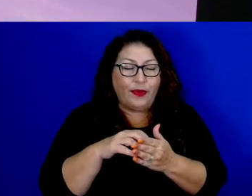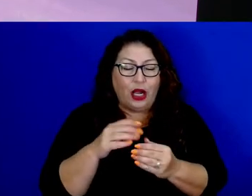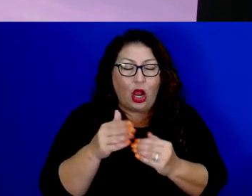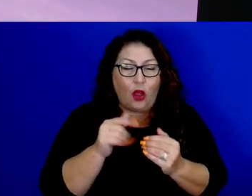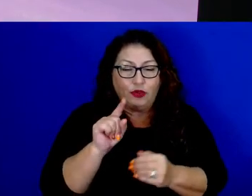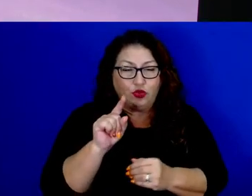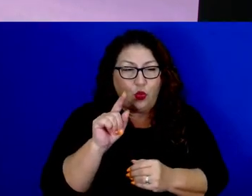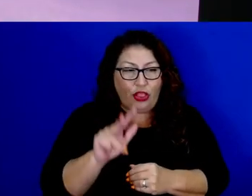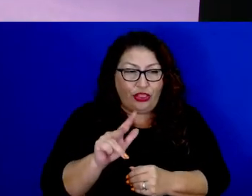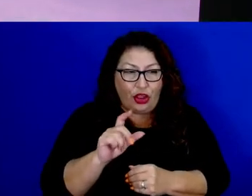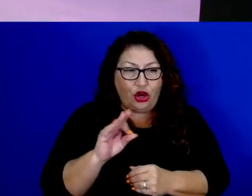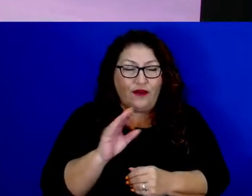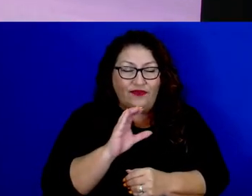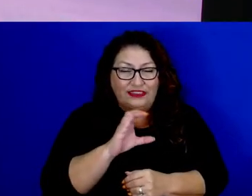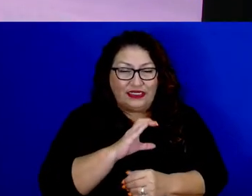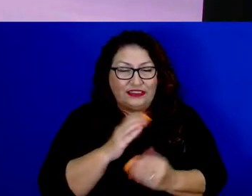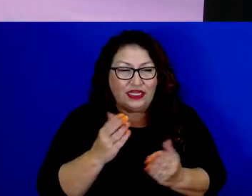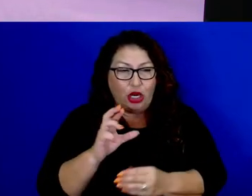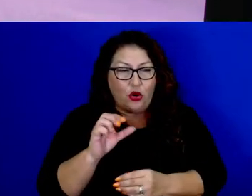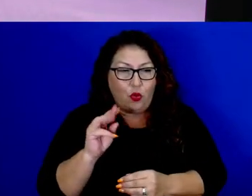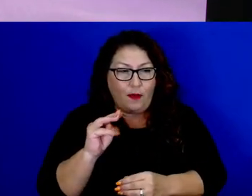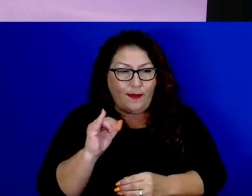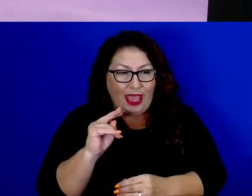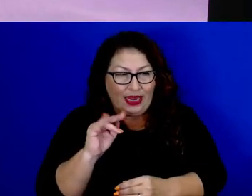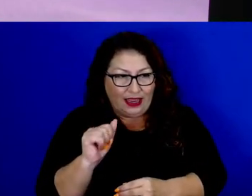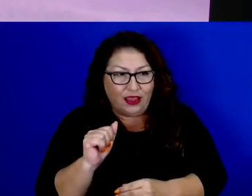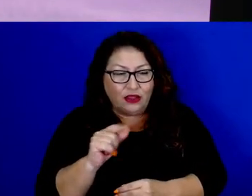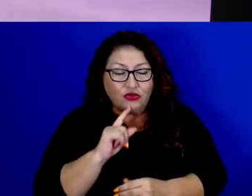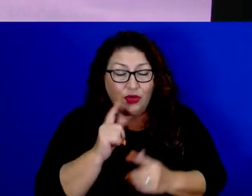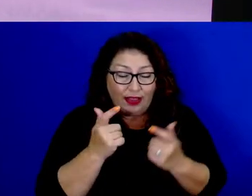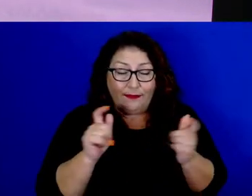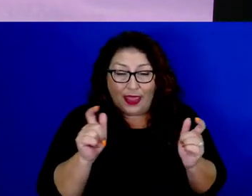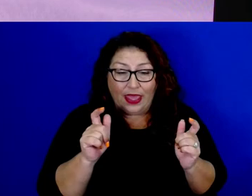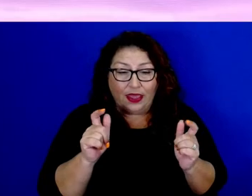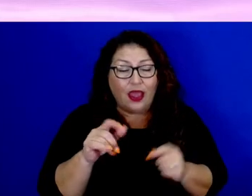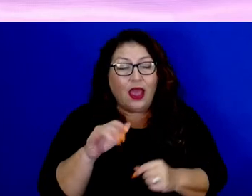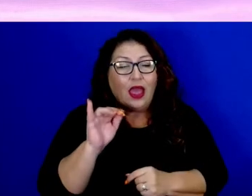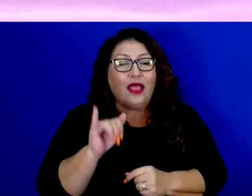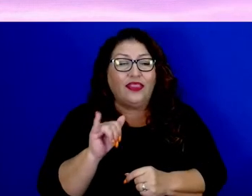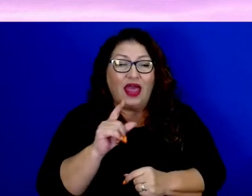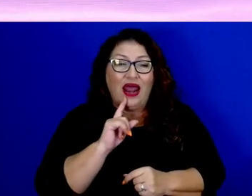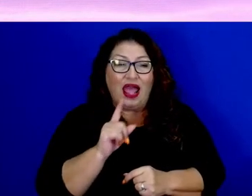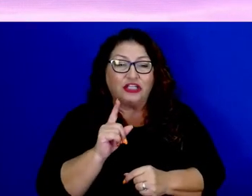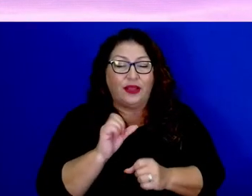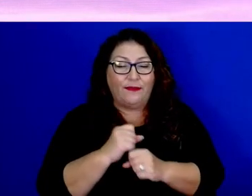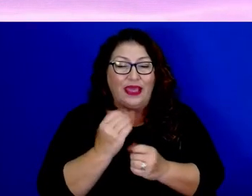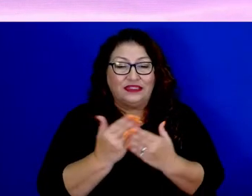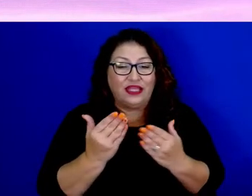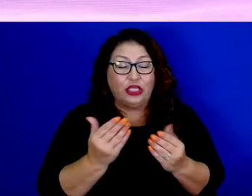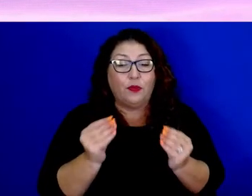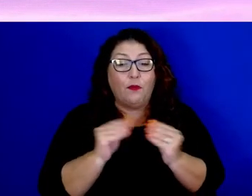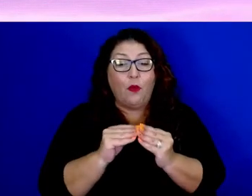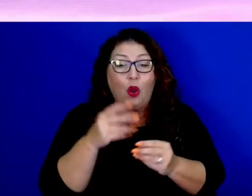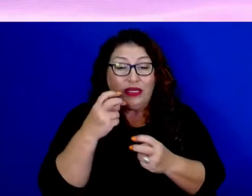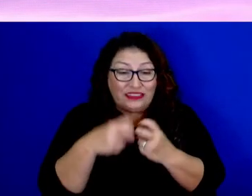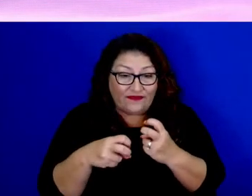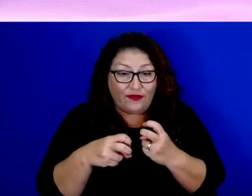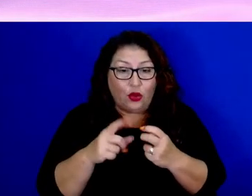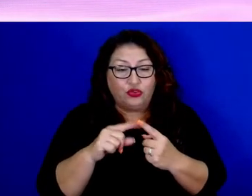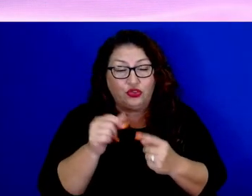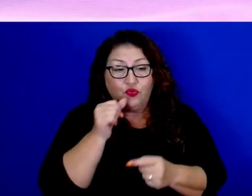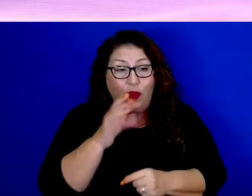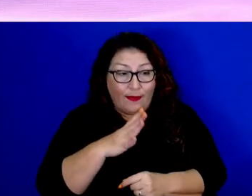in Romania is really big, and it is actually making things even more difficult to women that are in